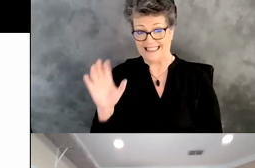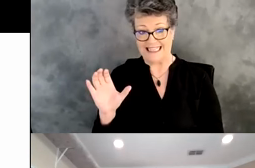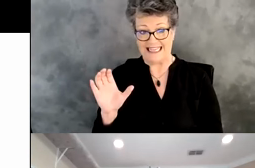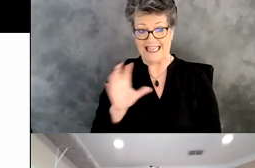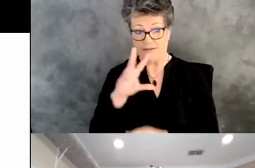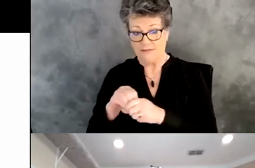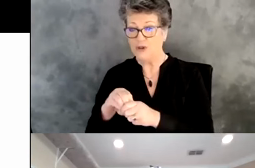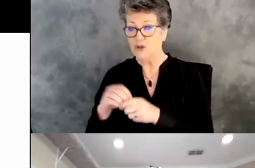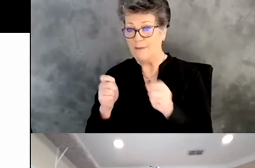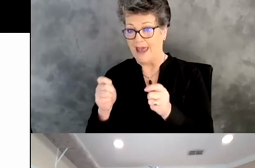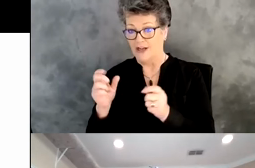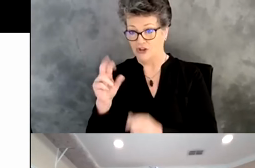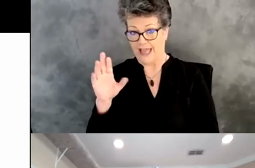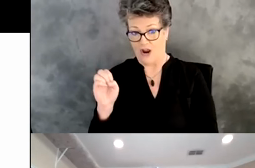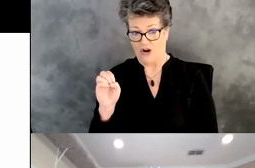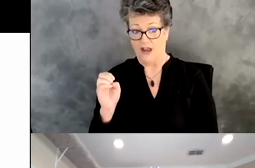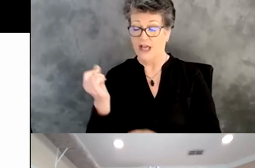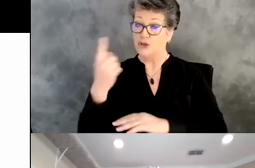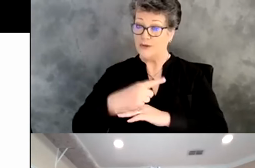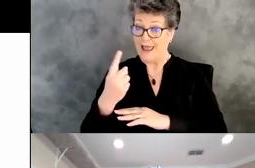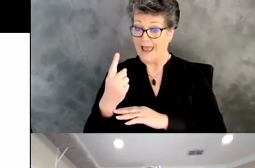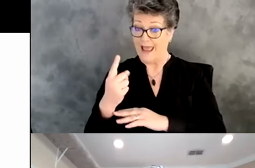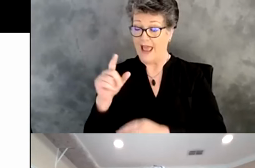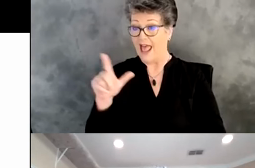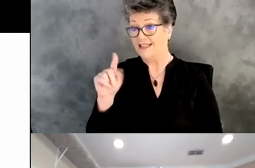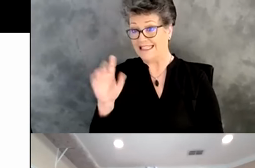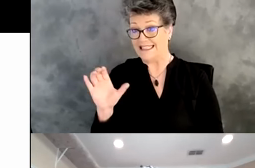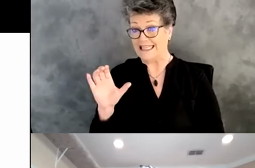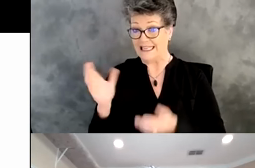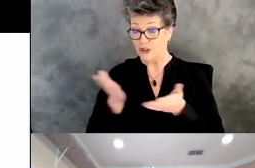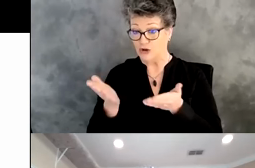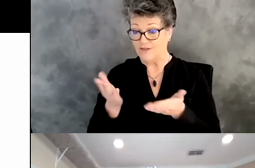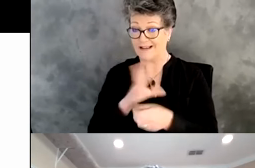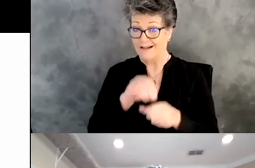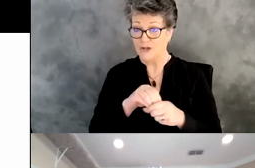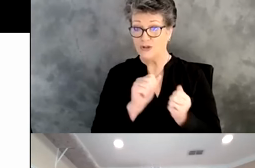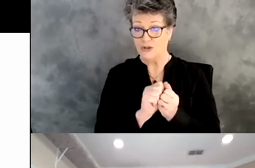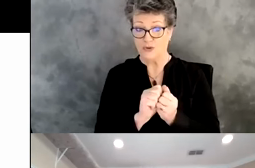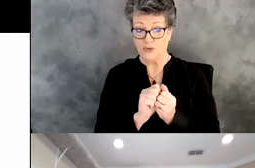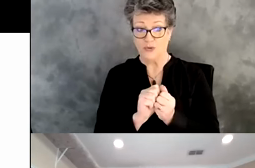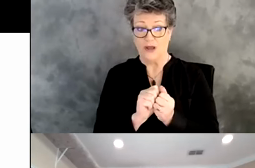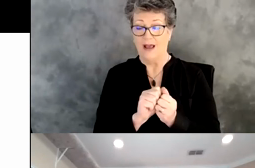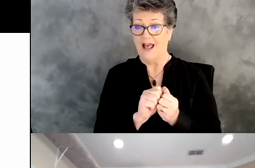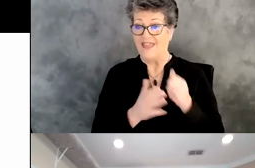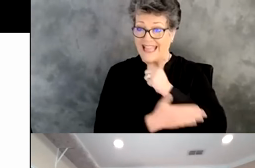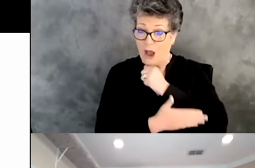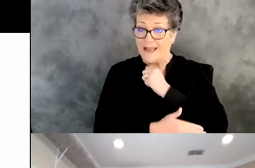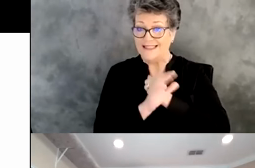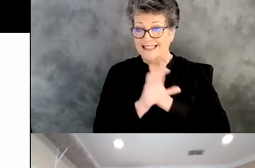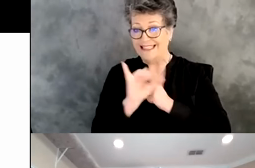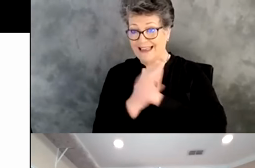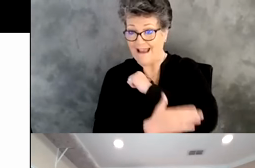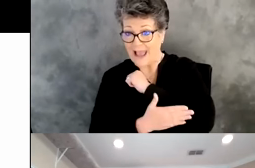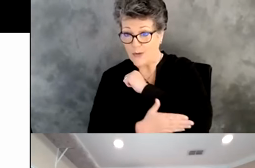care. Today, the long-term care services are carved into the COES counties and CCI counties. And